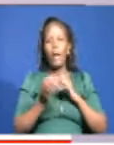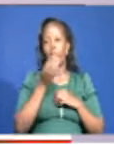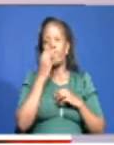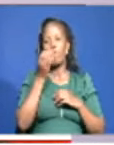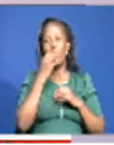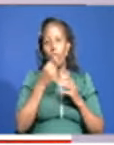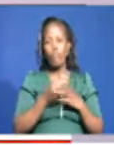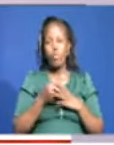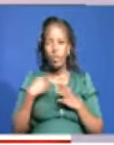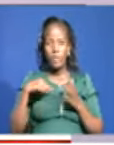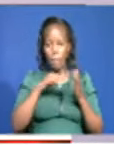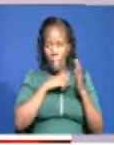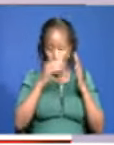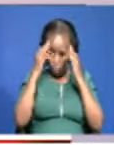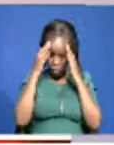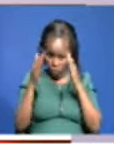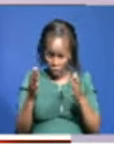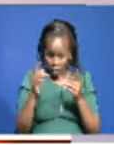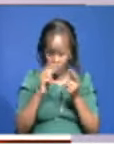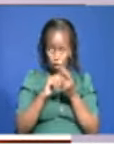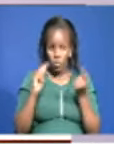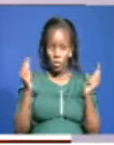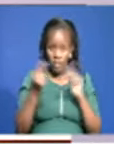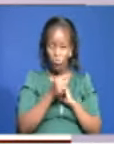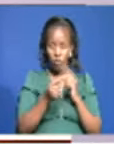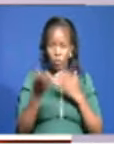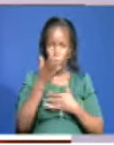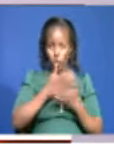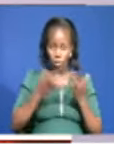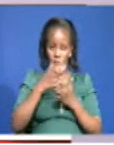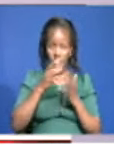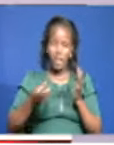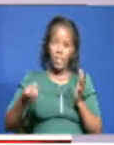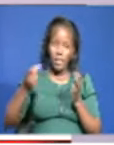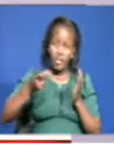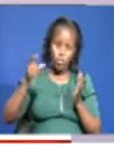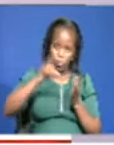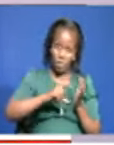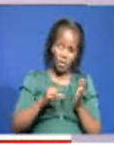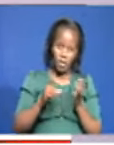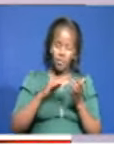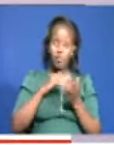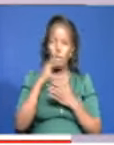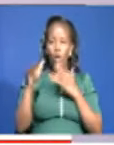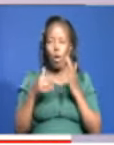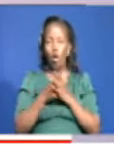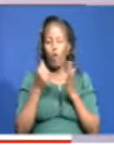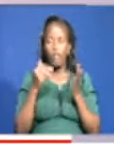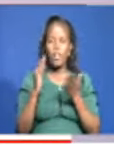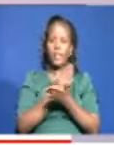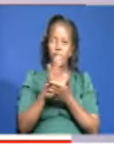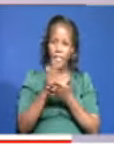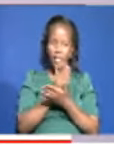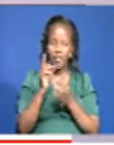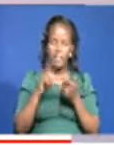this economy is increased productivity in all sectors, manufacturing,